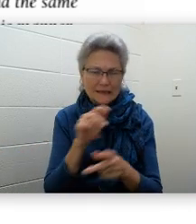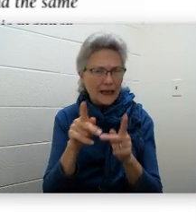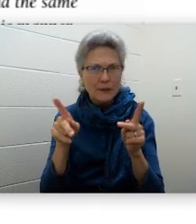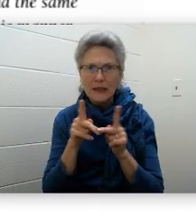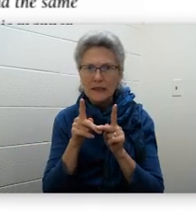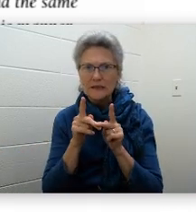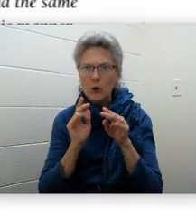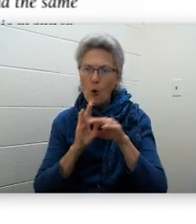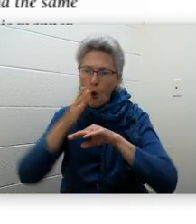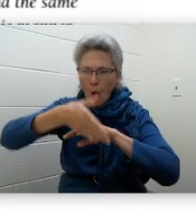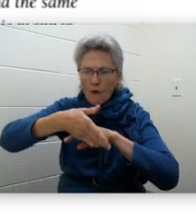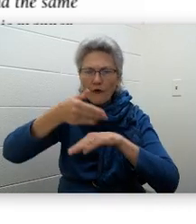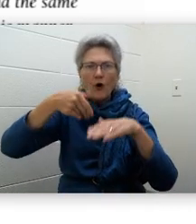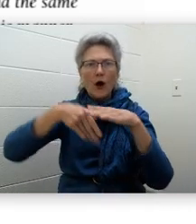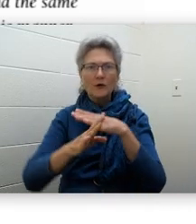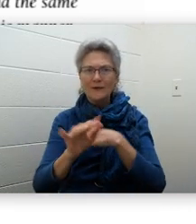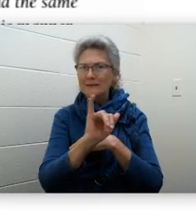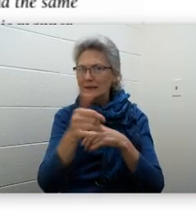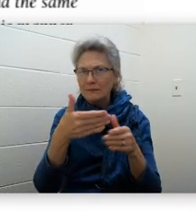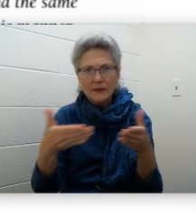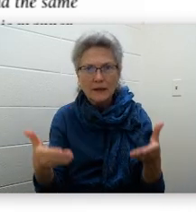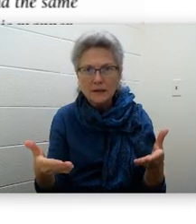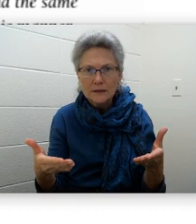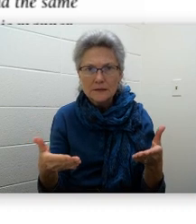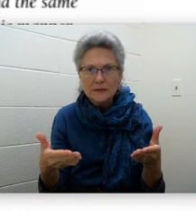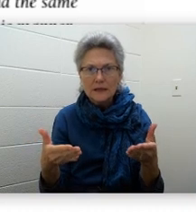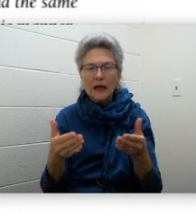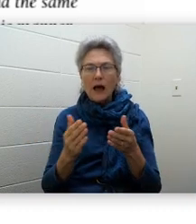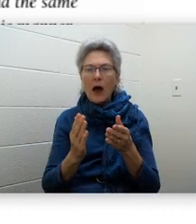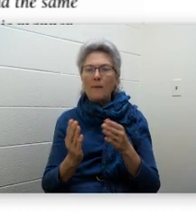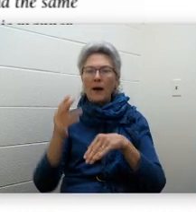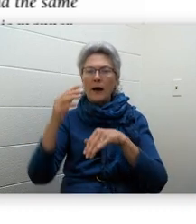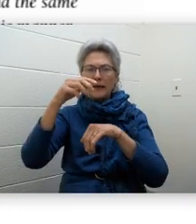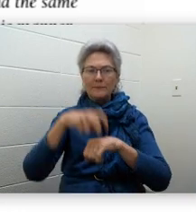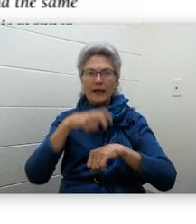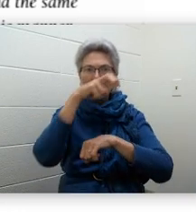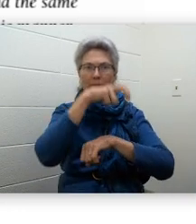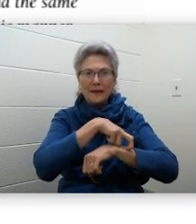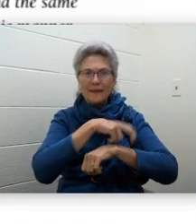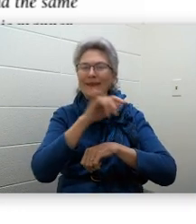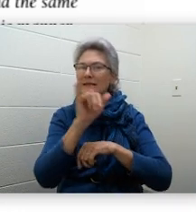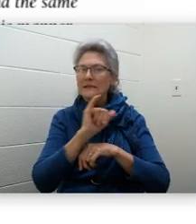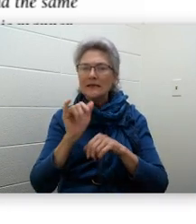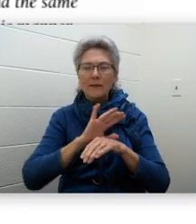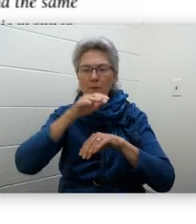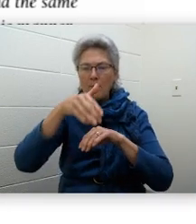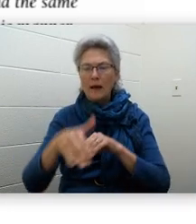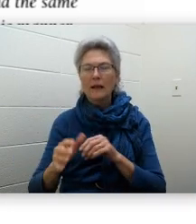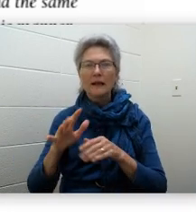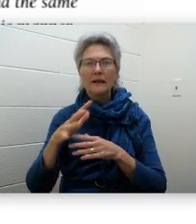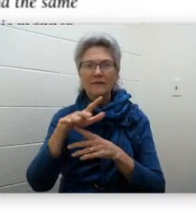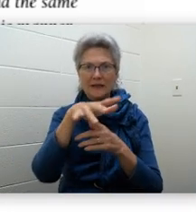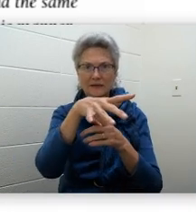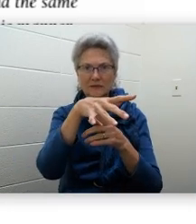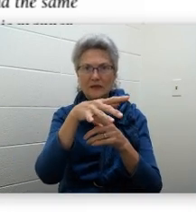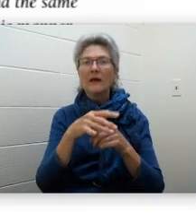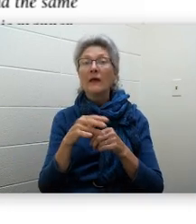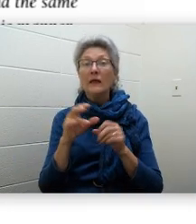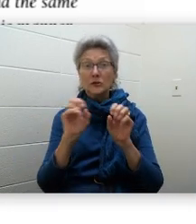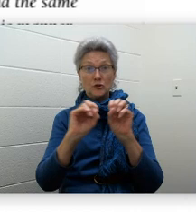darting over or under the same objects, clearing at a bound the same pile of leaves. There was